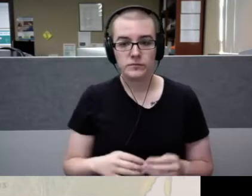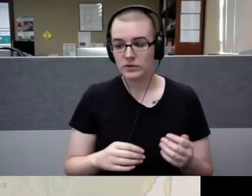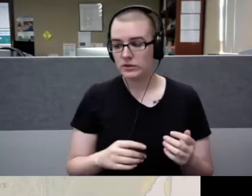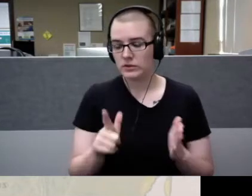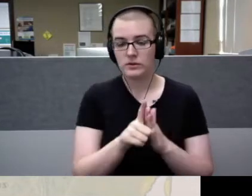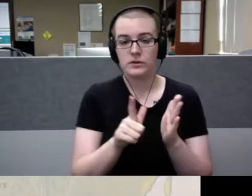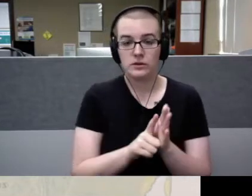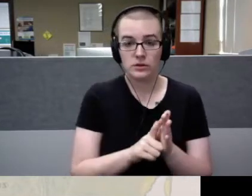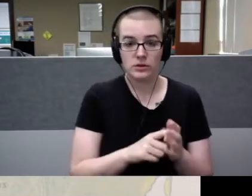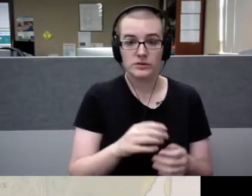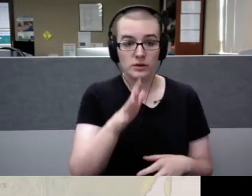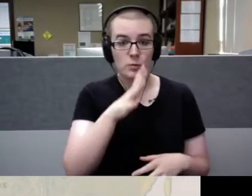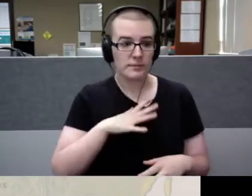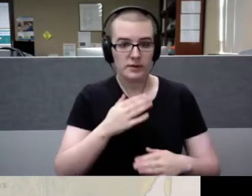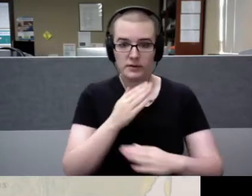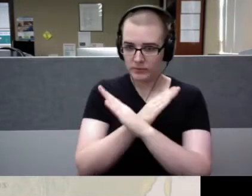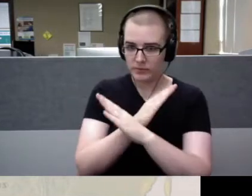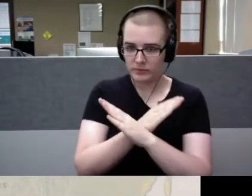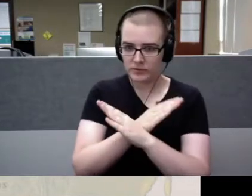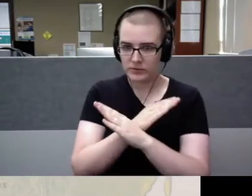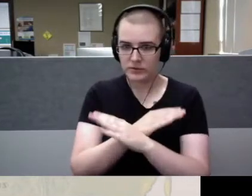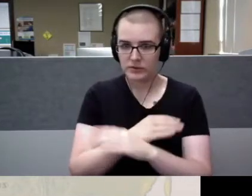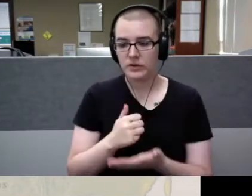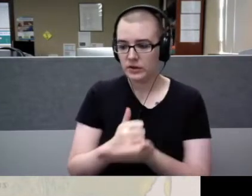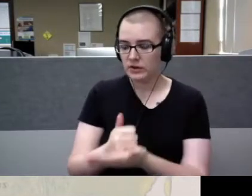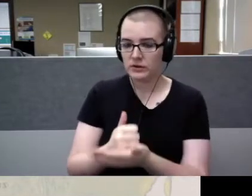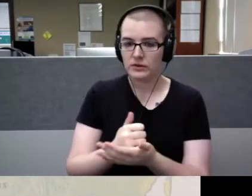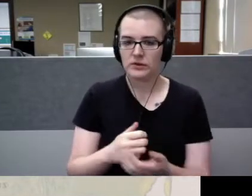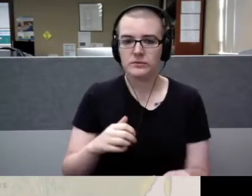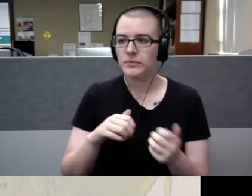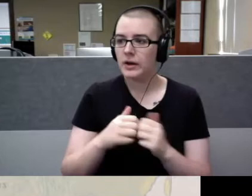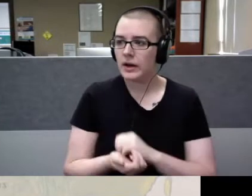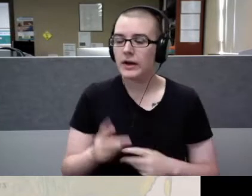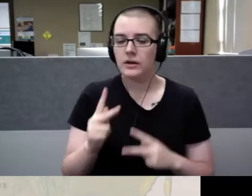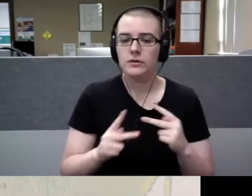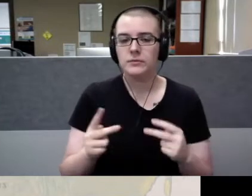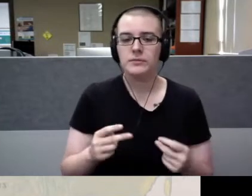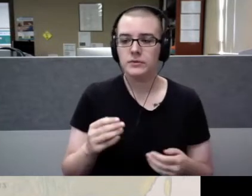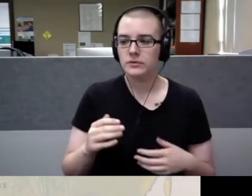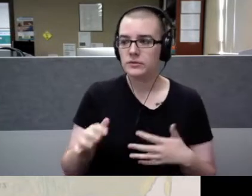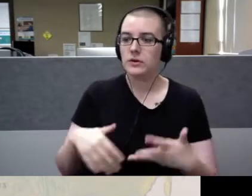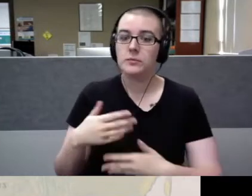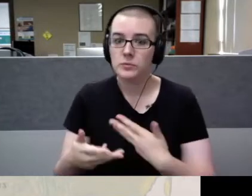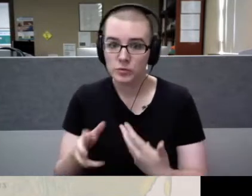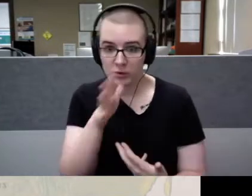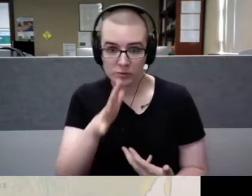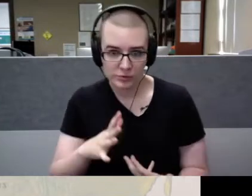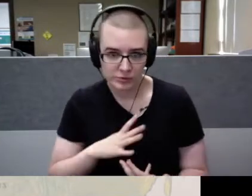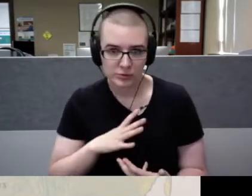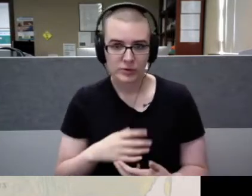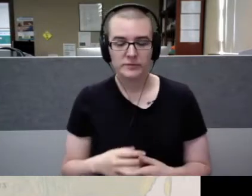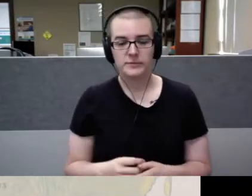and protected the treatment that others would have for them. And this is really showing us something interesting. This is showing us that to the